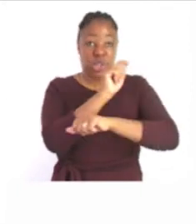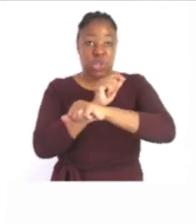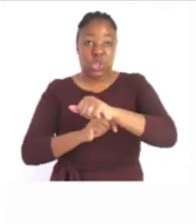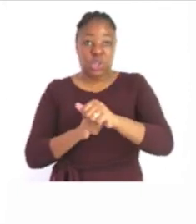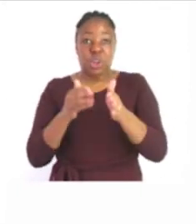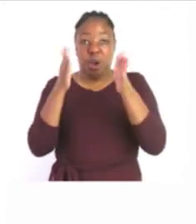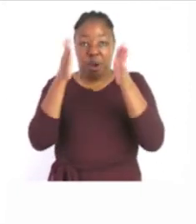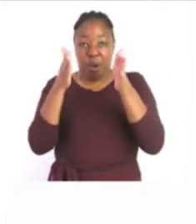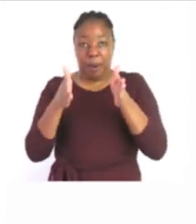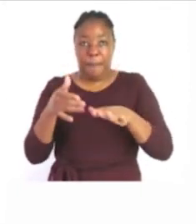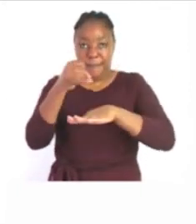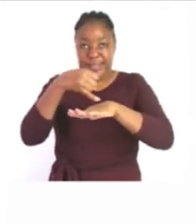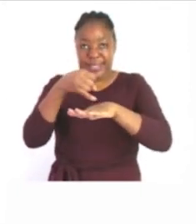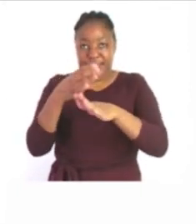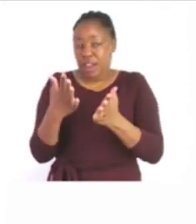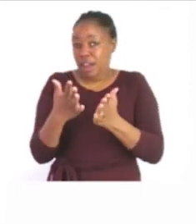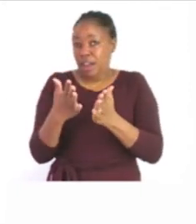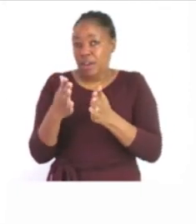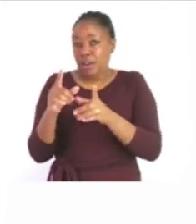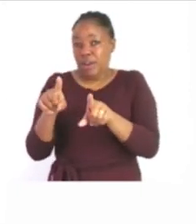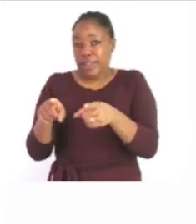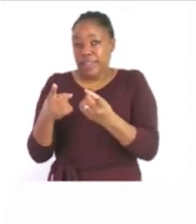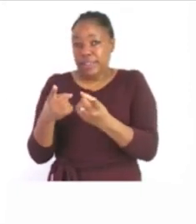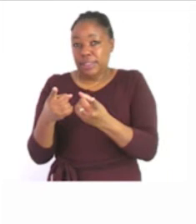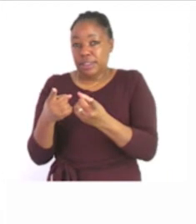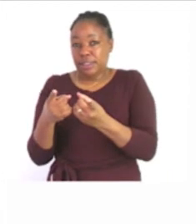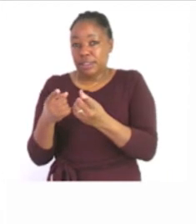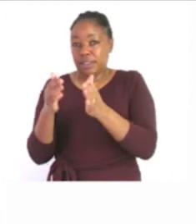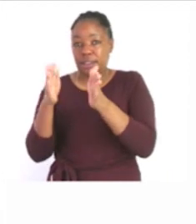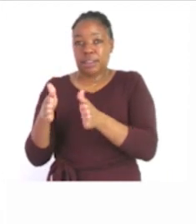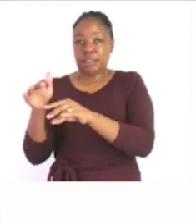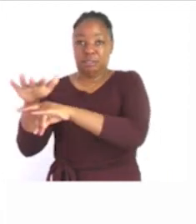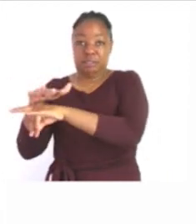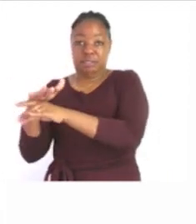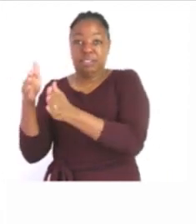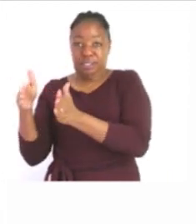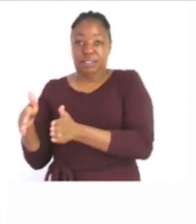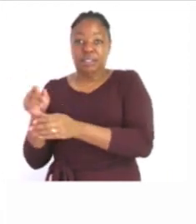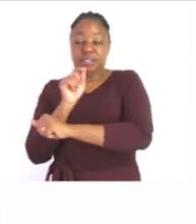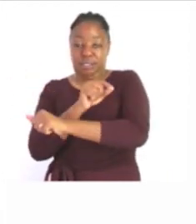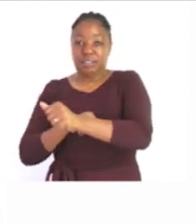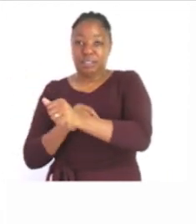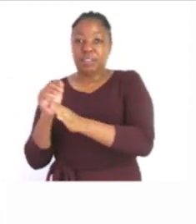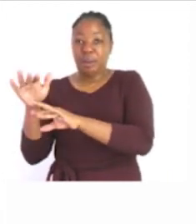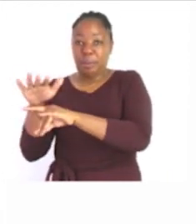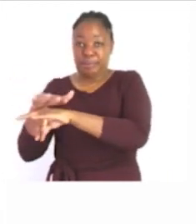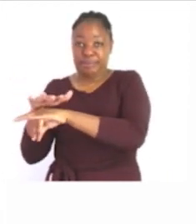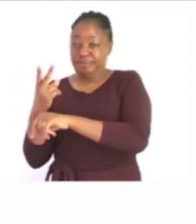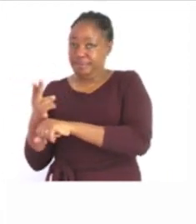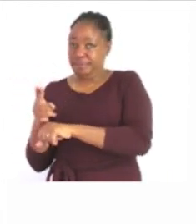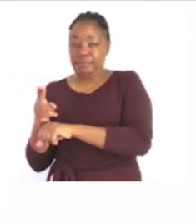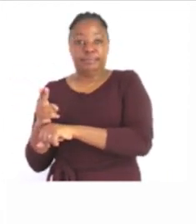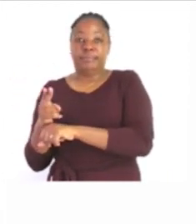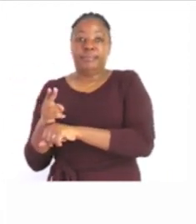It's definitely not a thing. And I'm sure it's not an animal. But a mall is